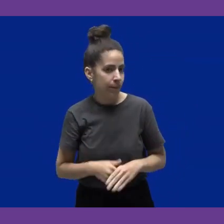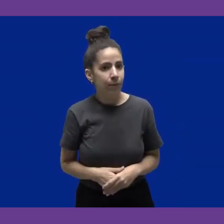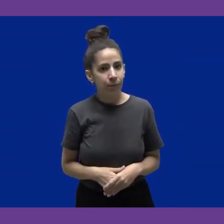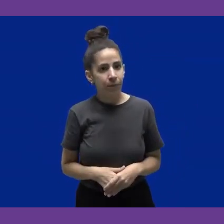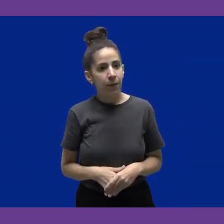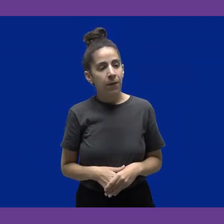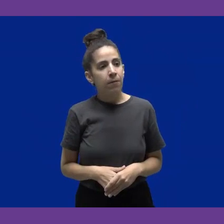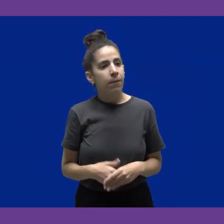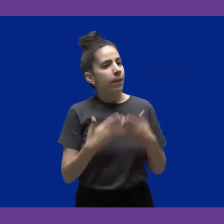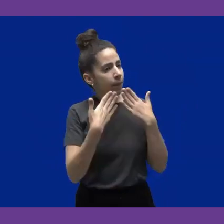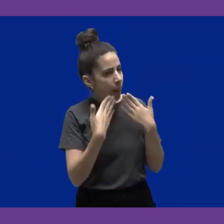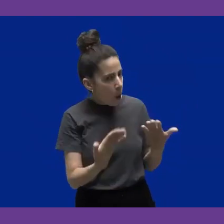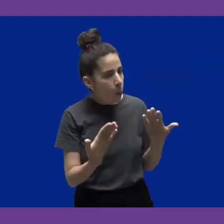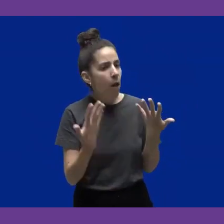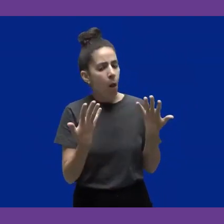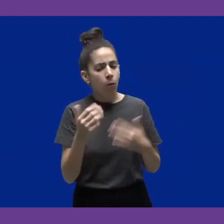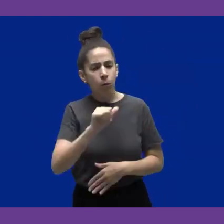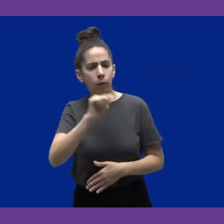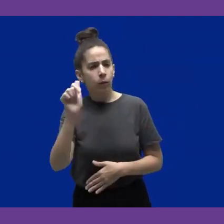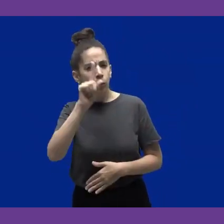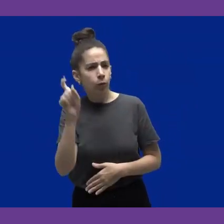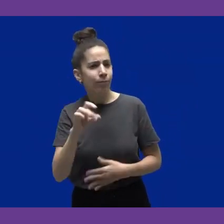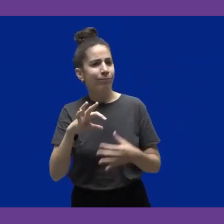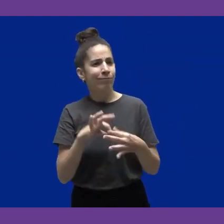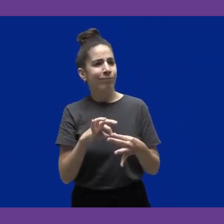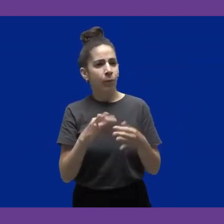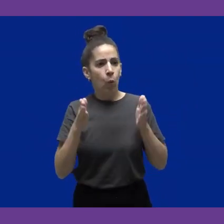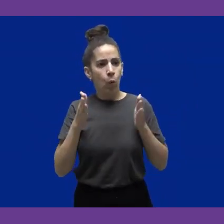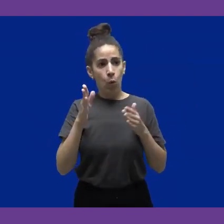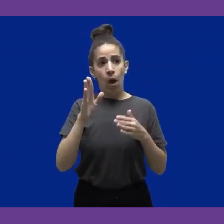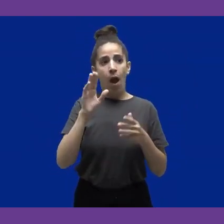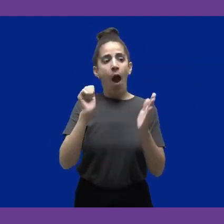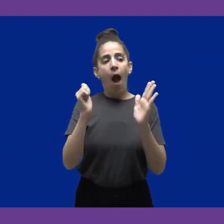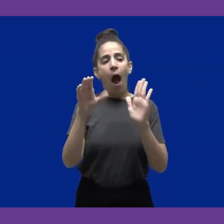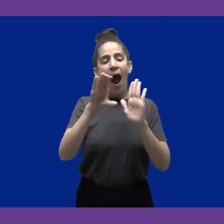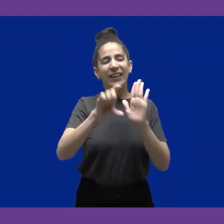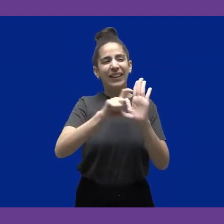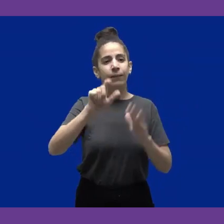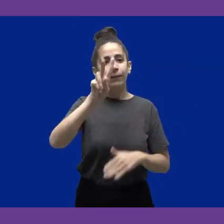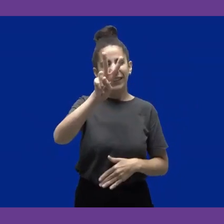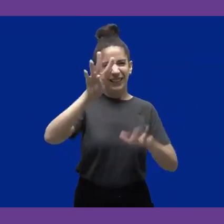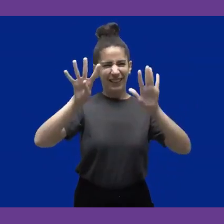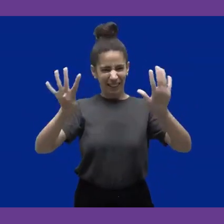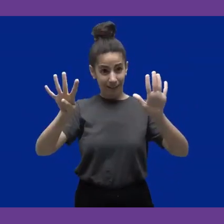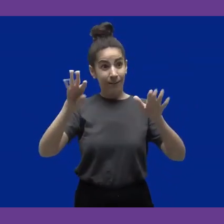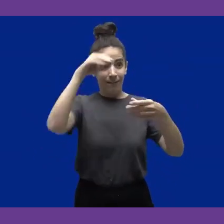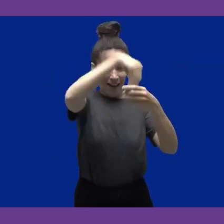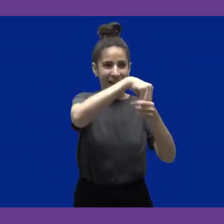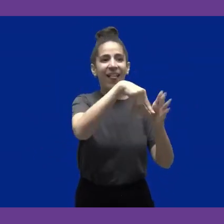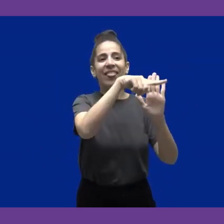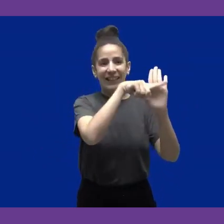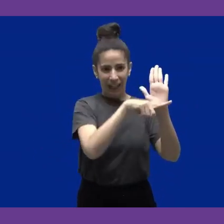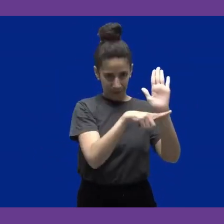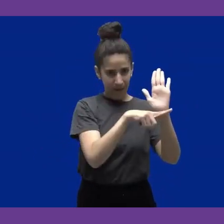Article 29 of the directive about enforcement, where it is written that member states have to collect those